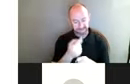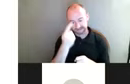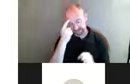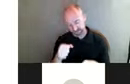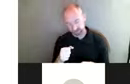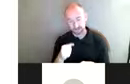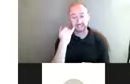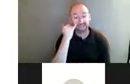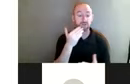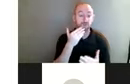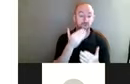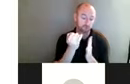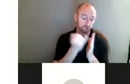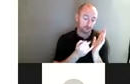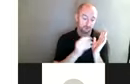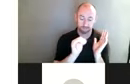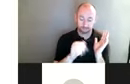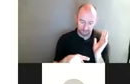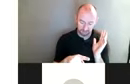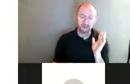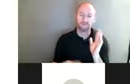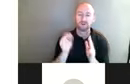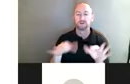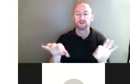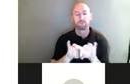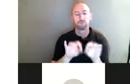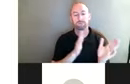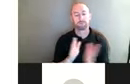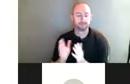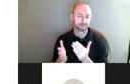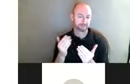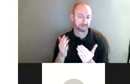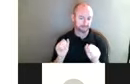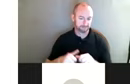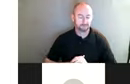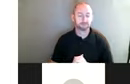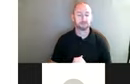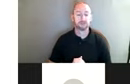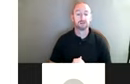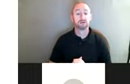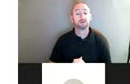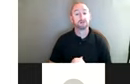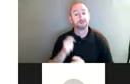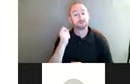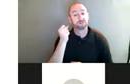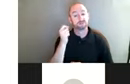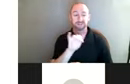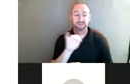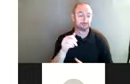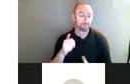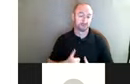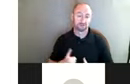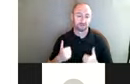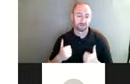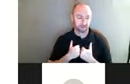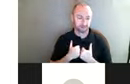map is made really well, we can find important patterns really fast. But with a lot of things in life,